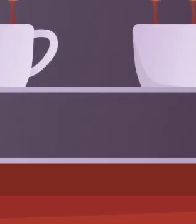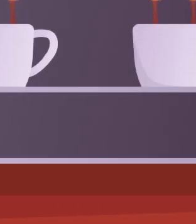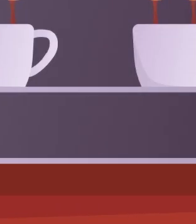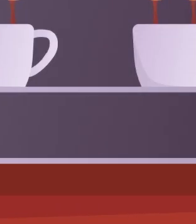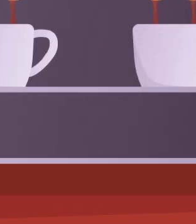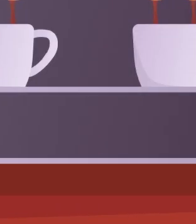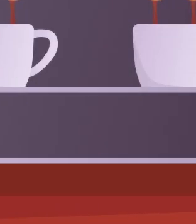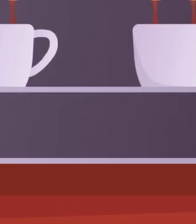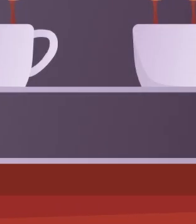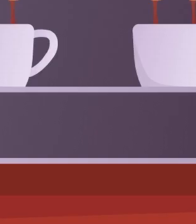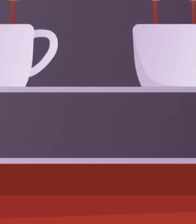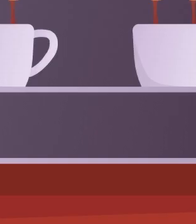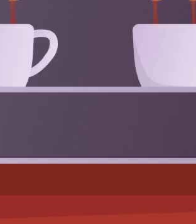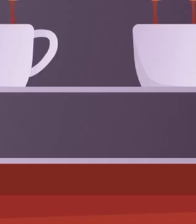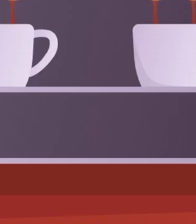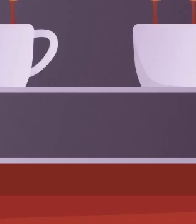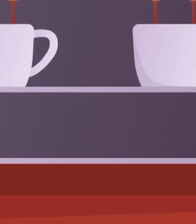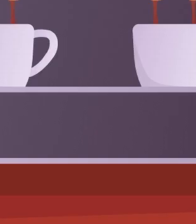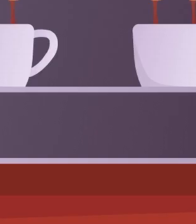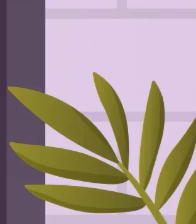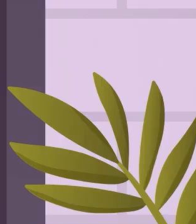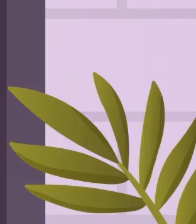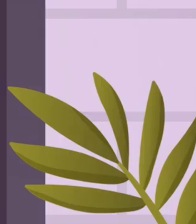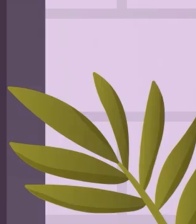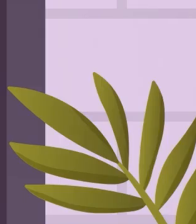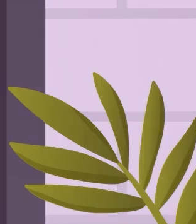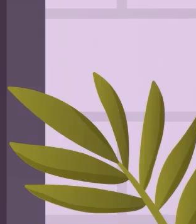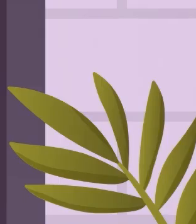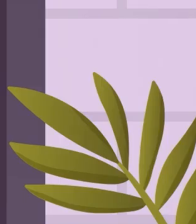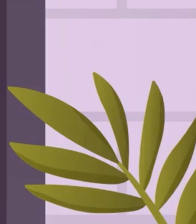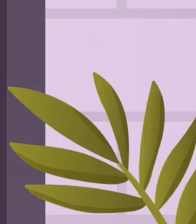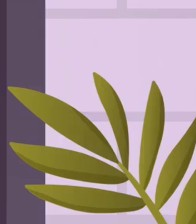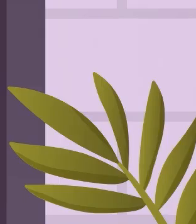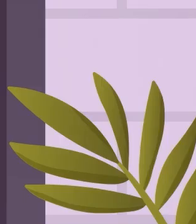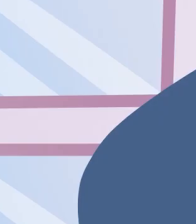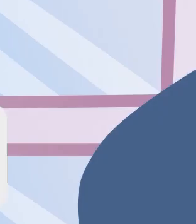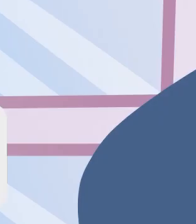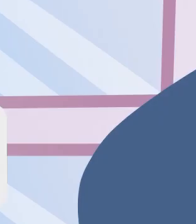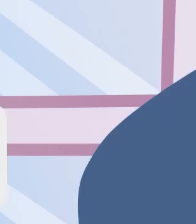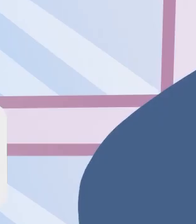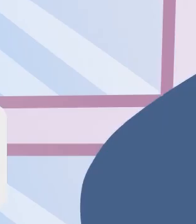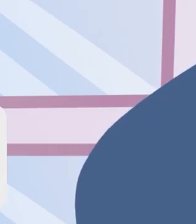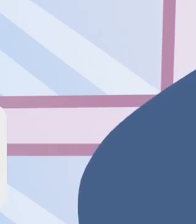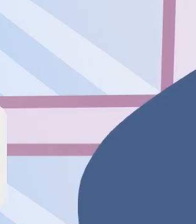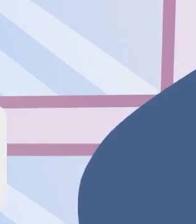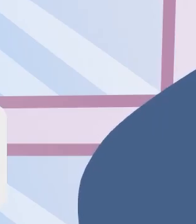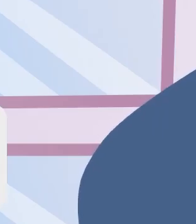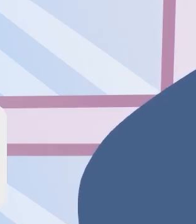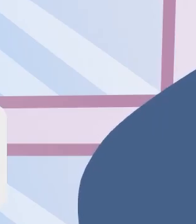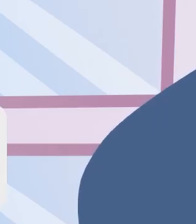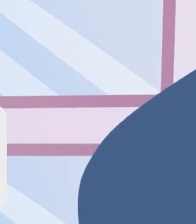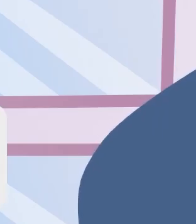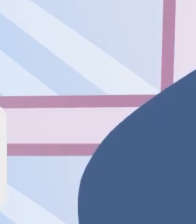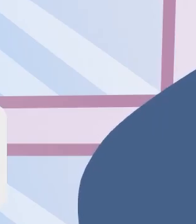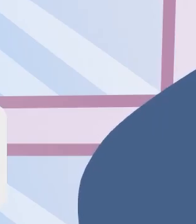I think the beach is the best vacation spot. Yeah, I agree. I like the mountains